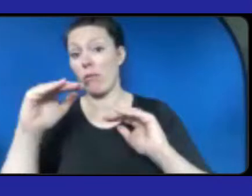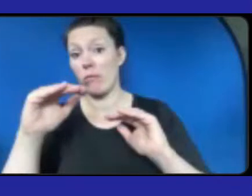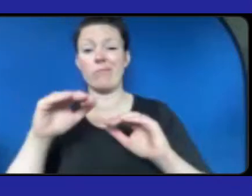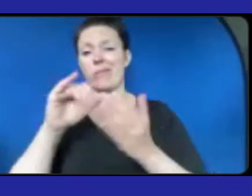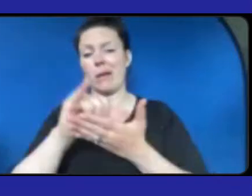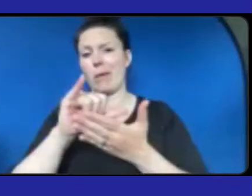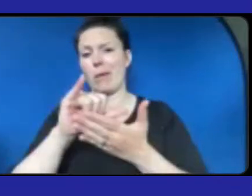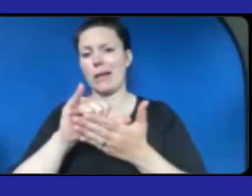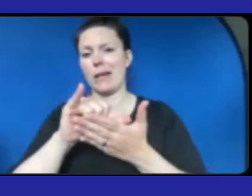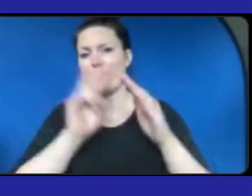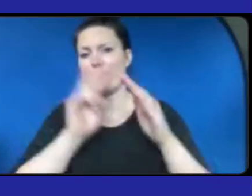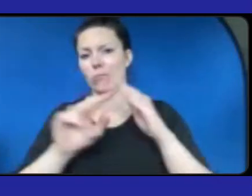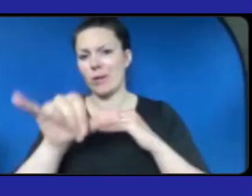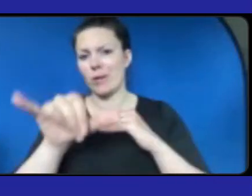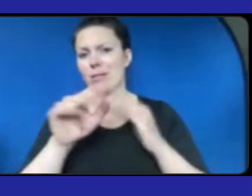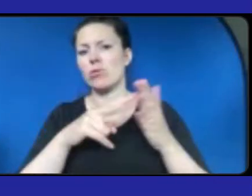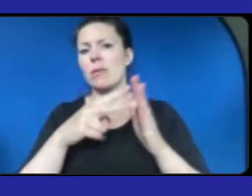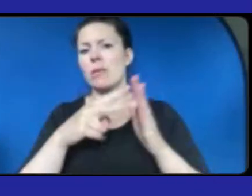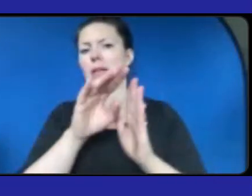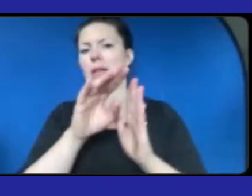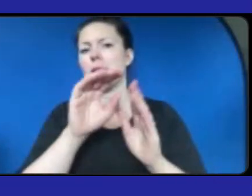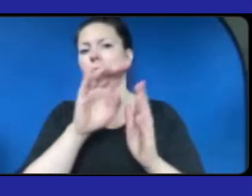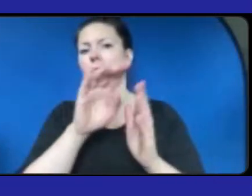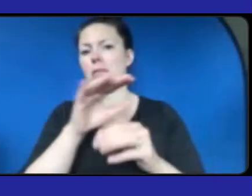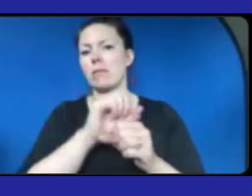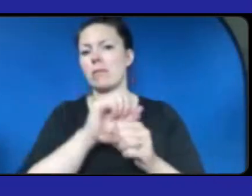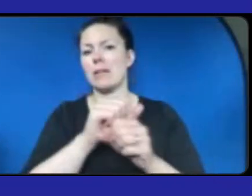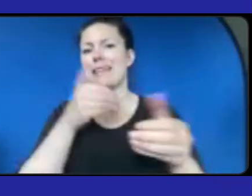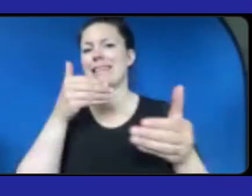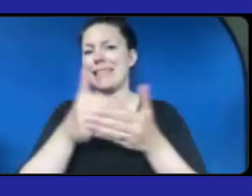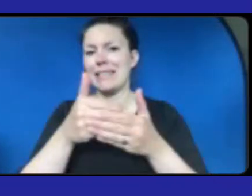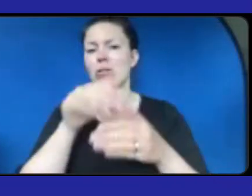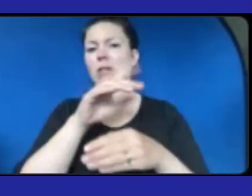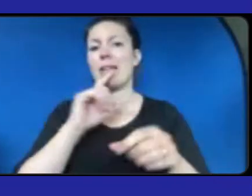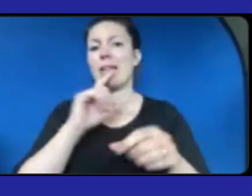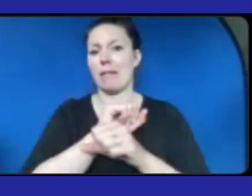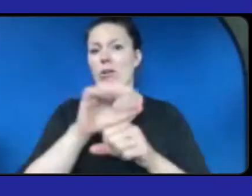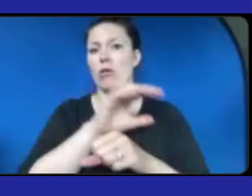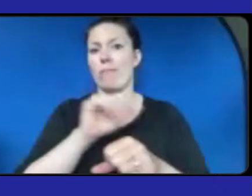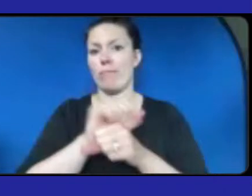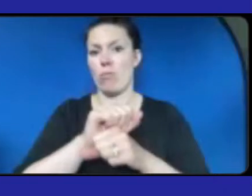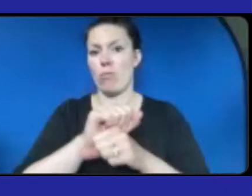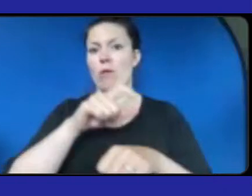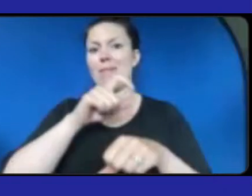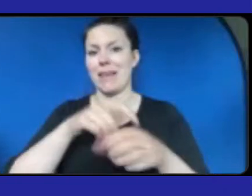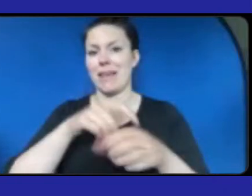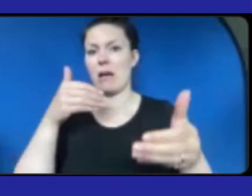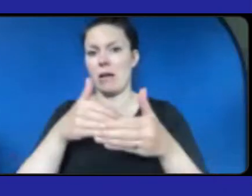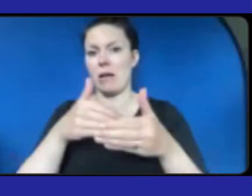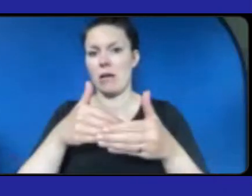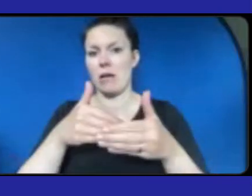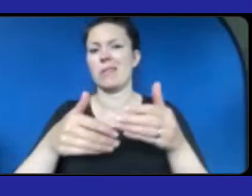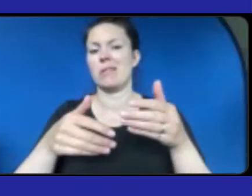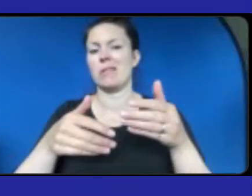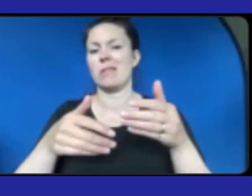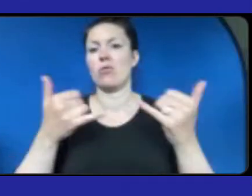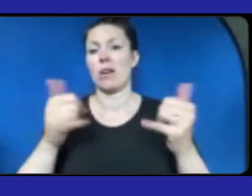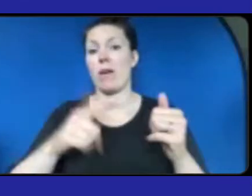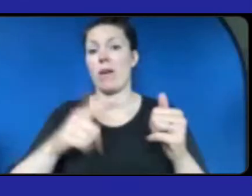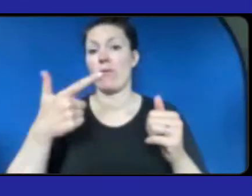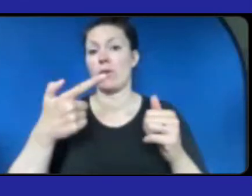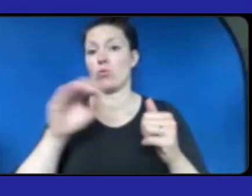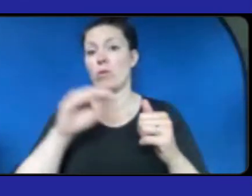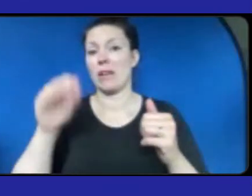again, really worked to schedule appointments much closer to the appointment time. And right now we're circling around 21% overall